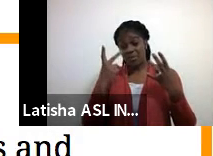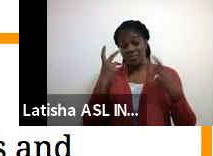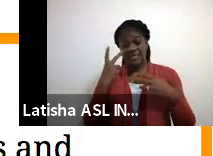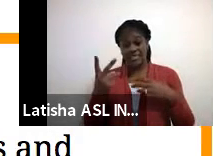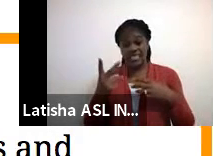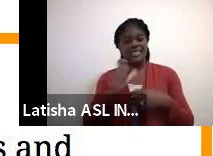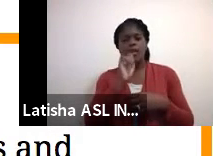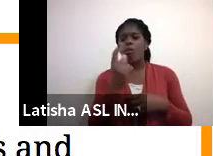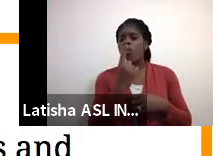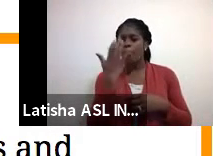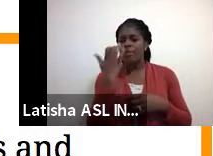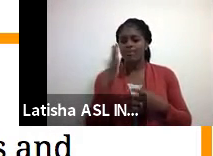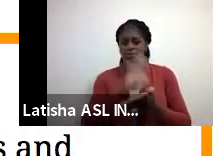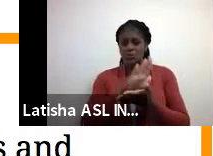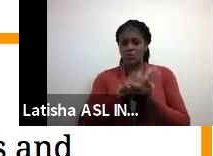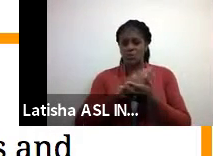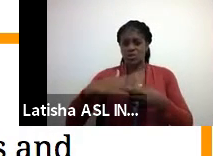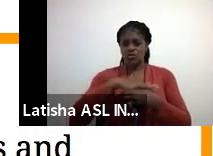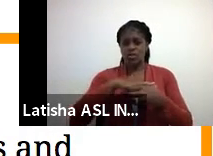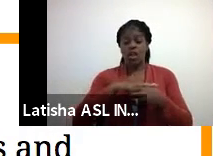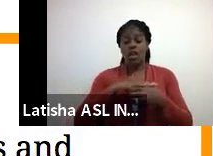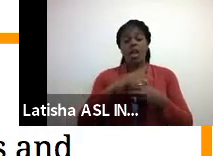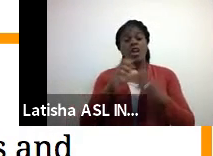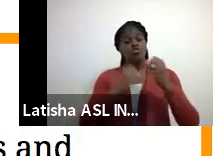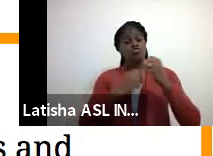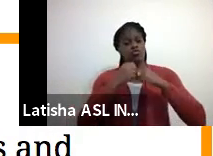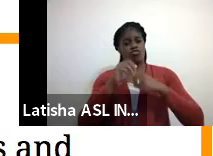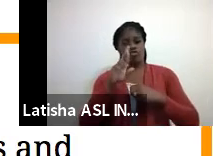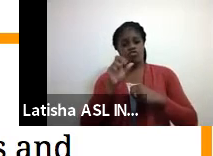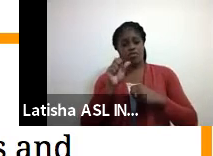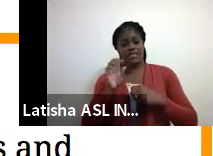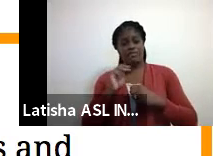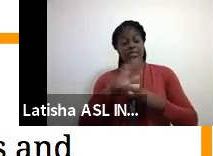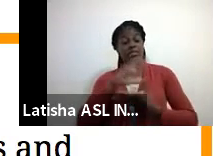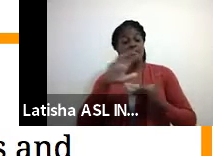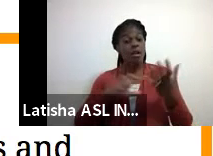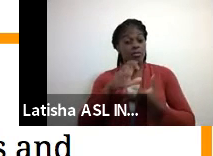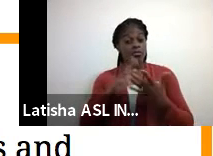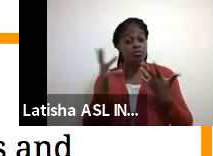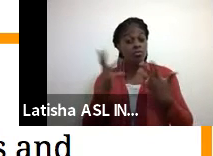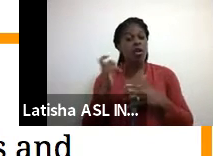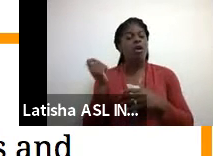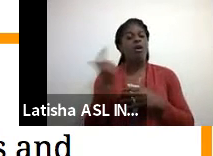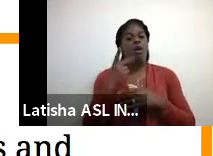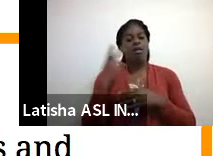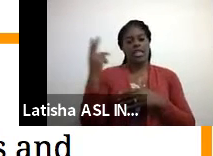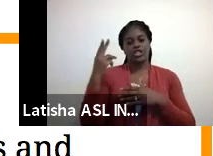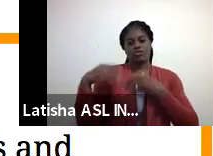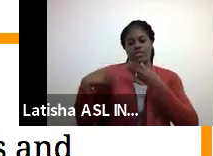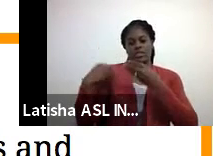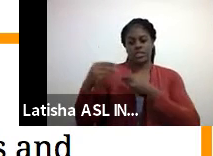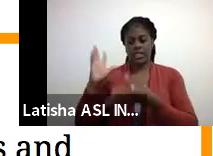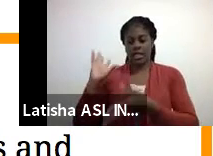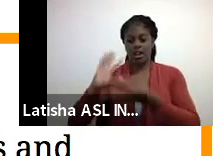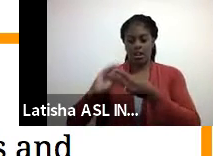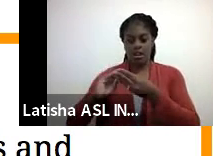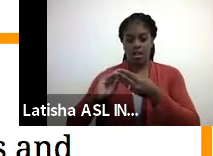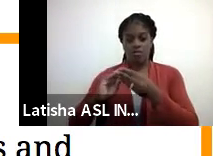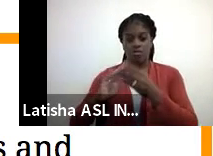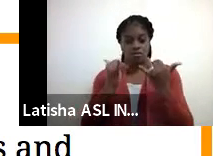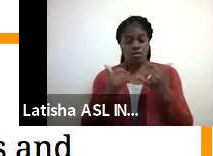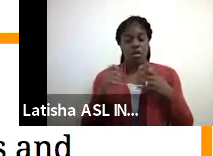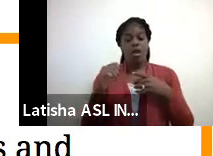of the school district. Structural racism is a combination of all our history with current policies and